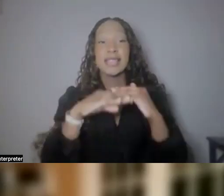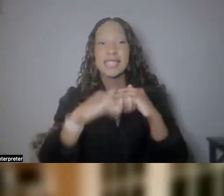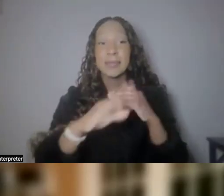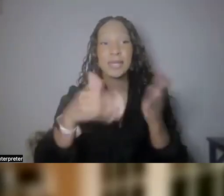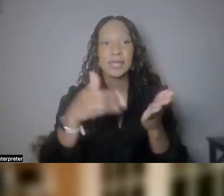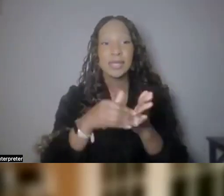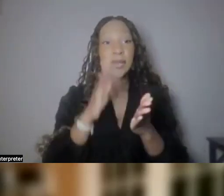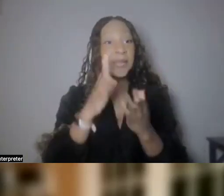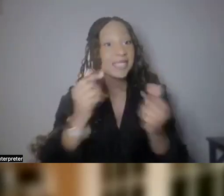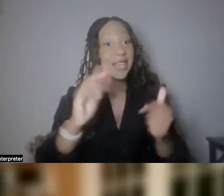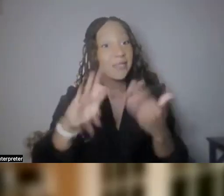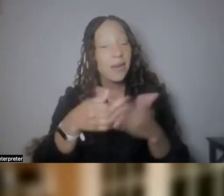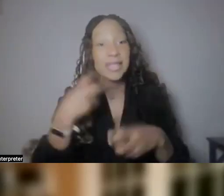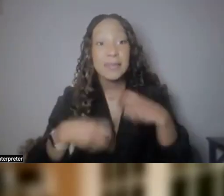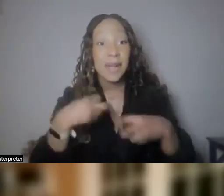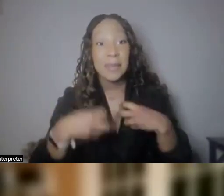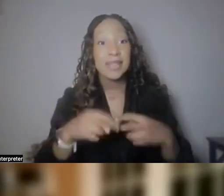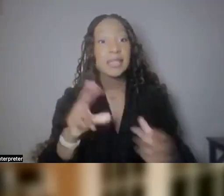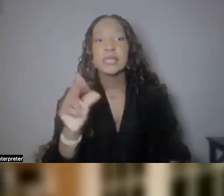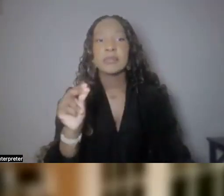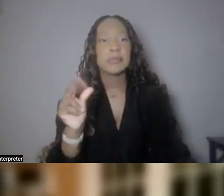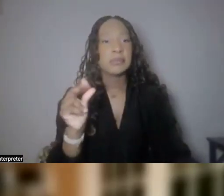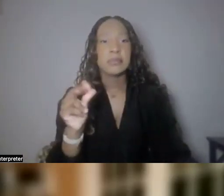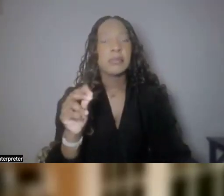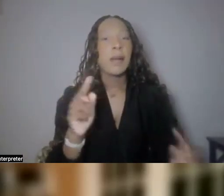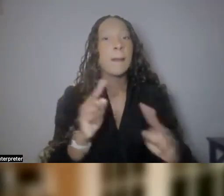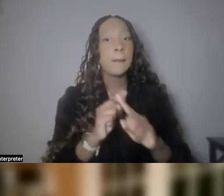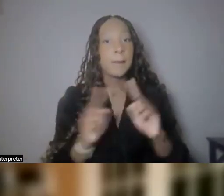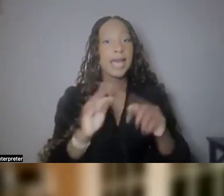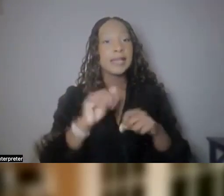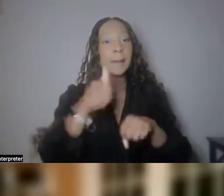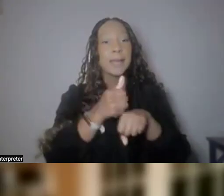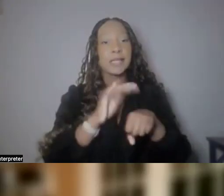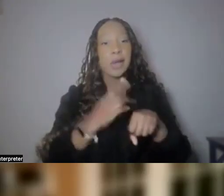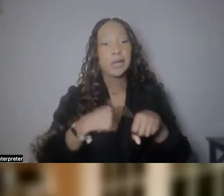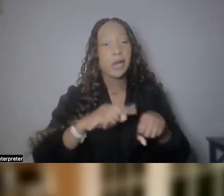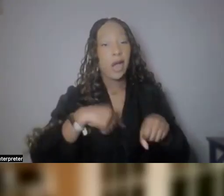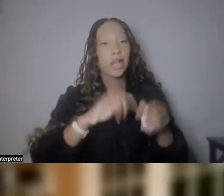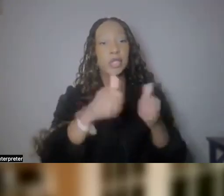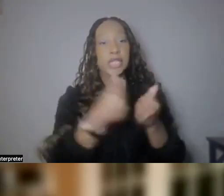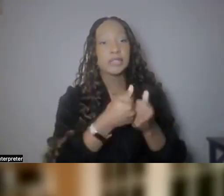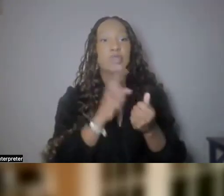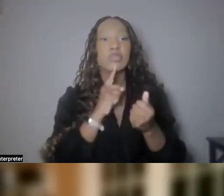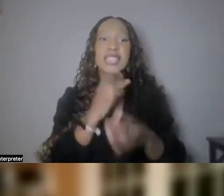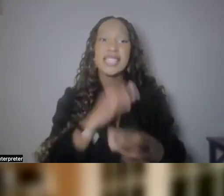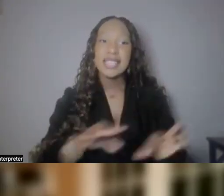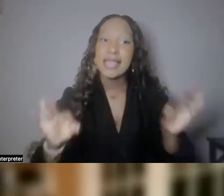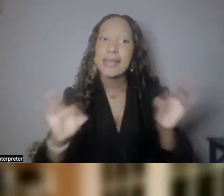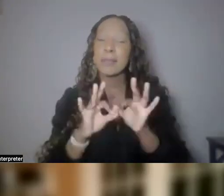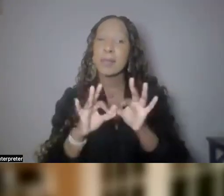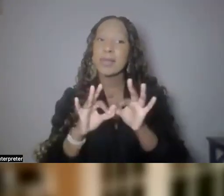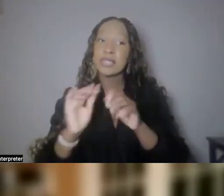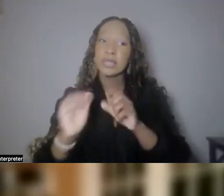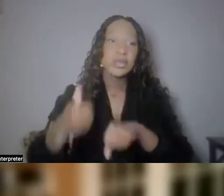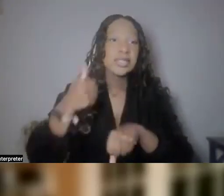our problems. But given the challenges that we have, it's really important to get this resource in our community. I